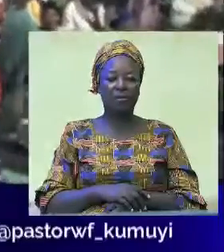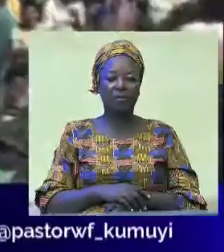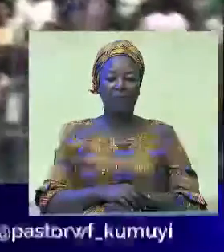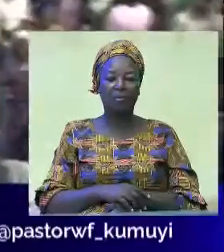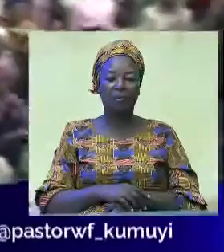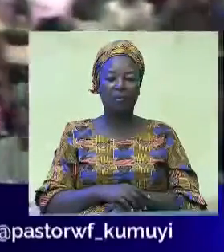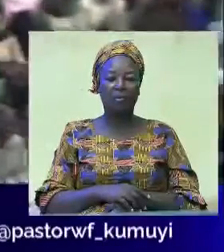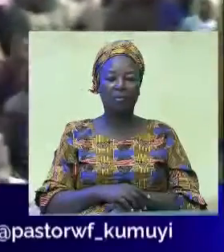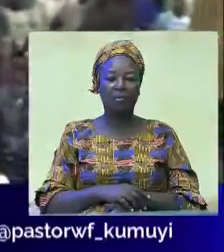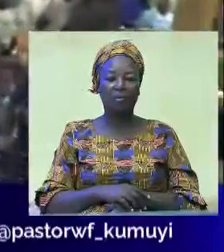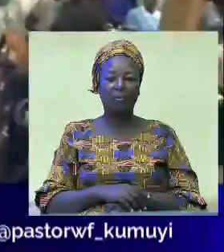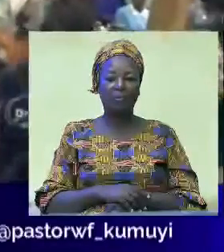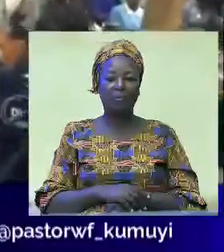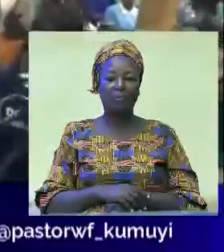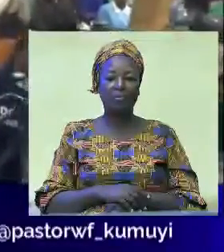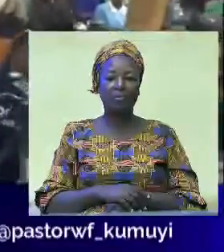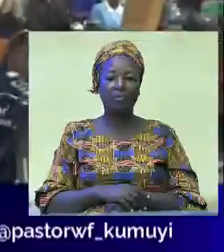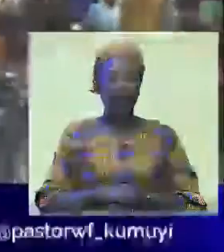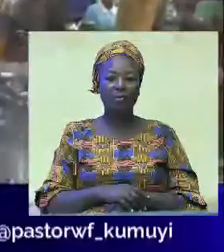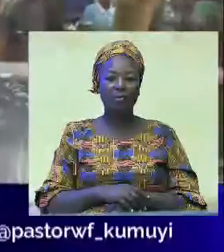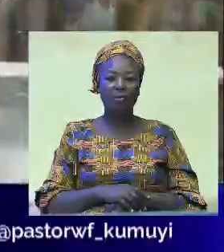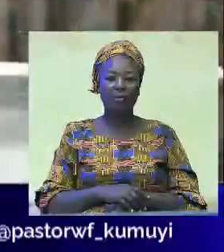way.